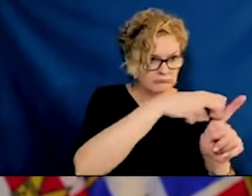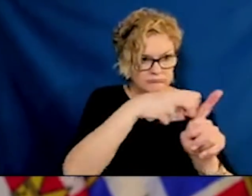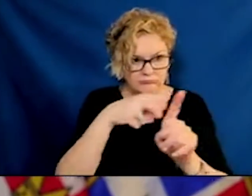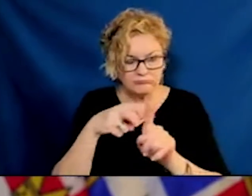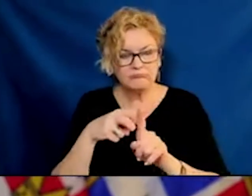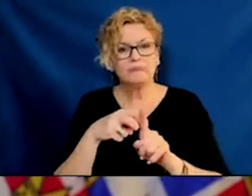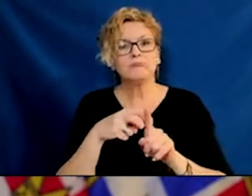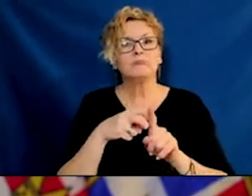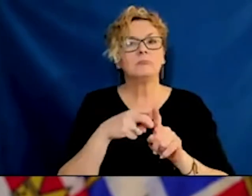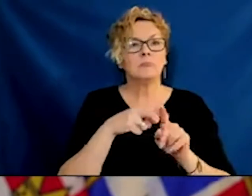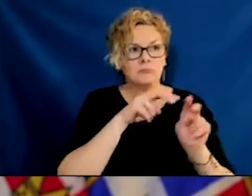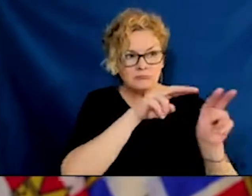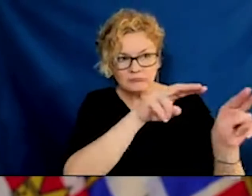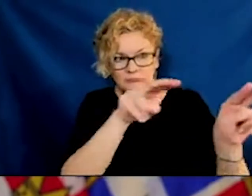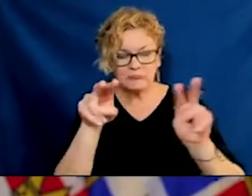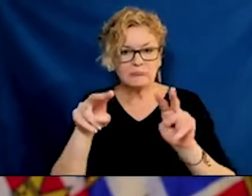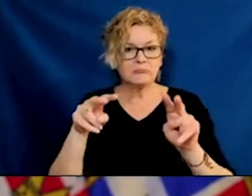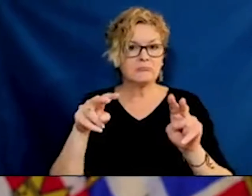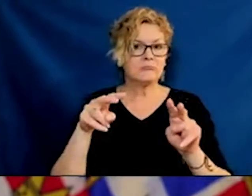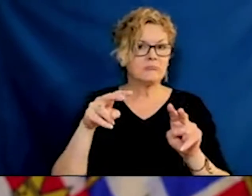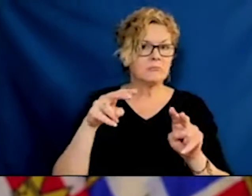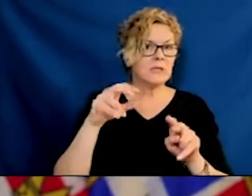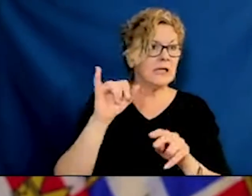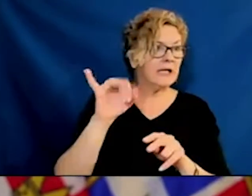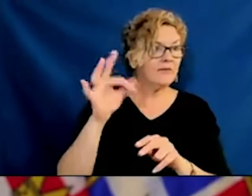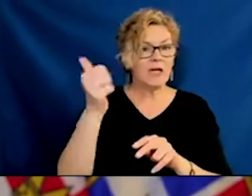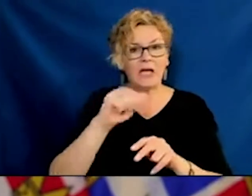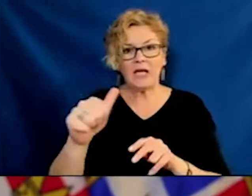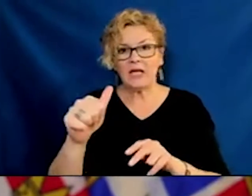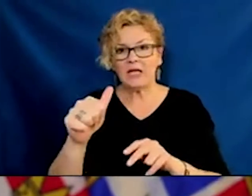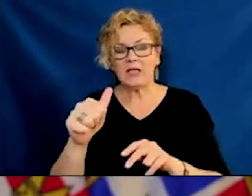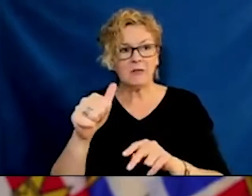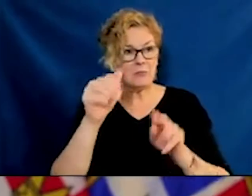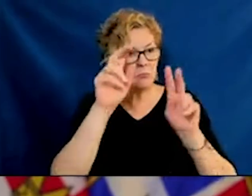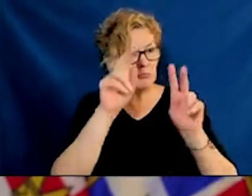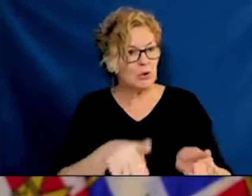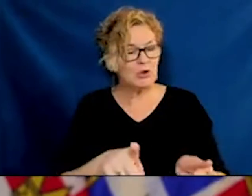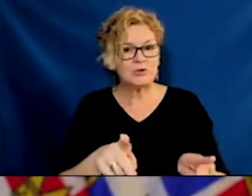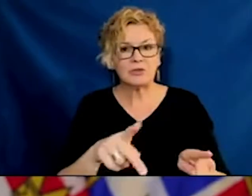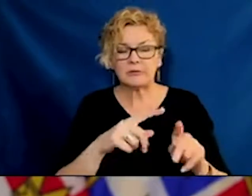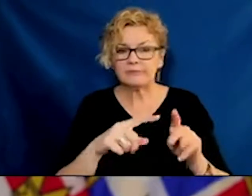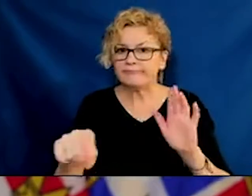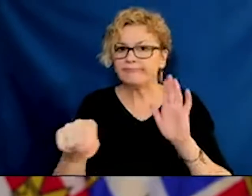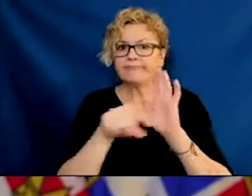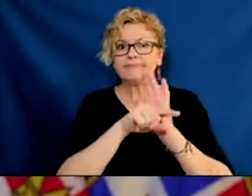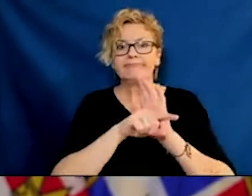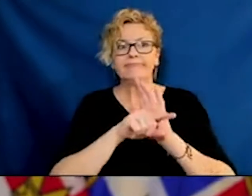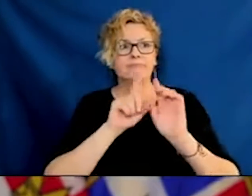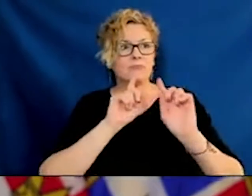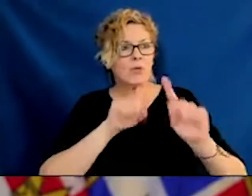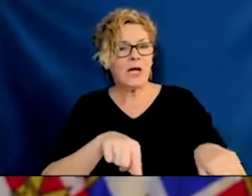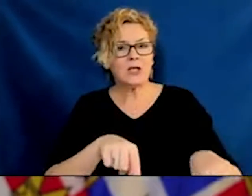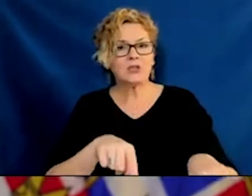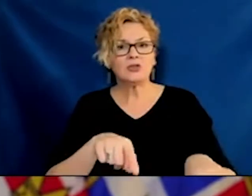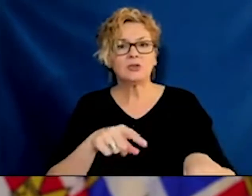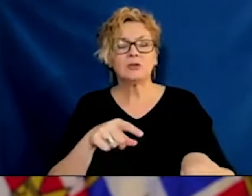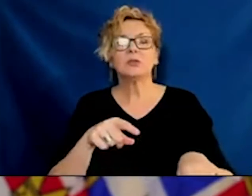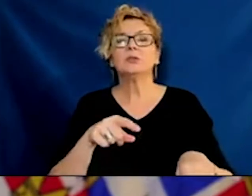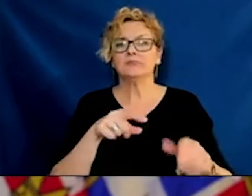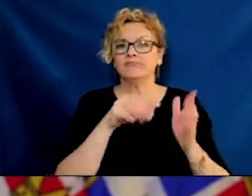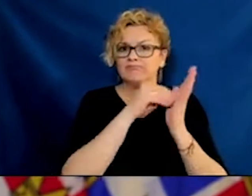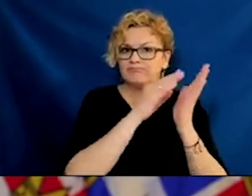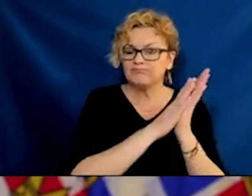for monitoring these, and the reports come into the BC CDC. We have a committee that looks at